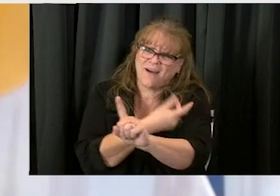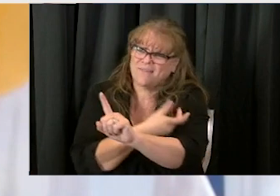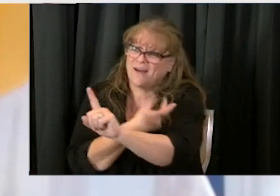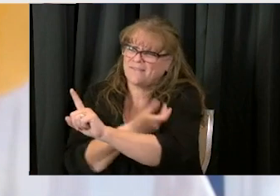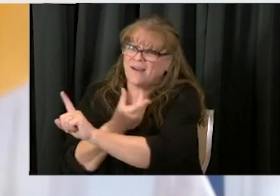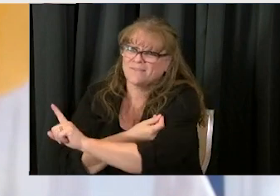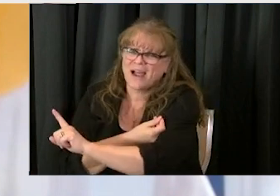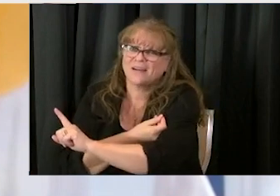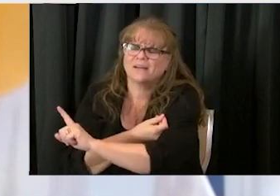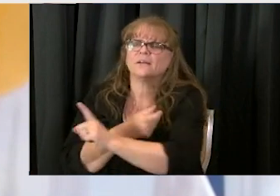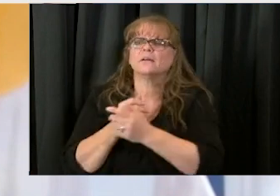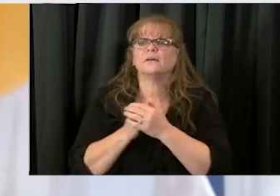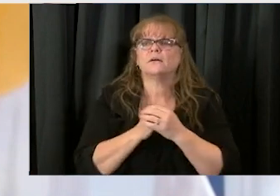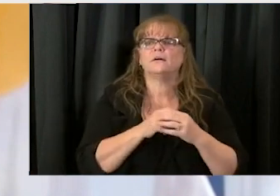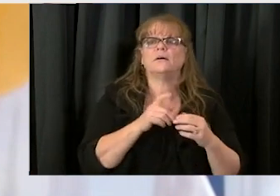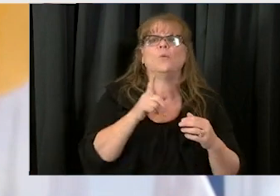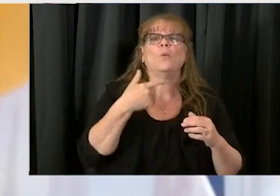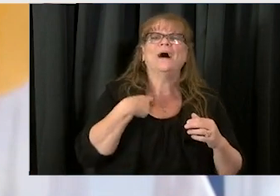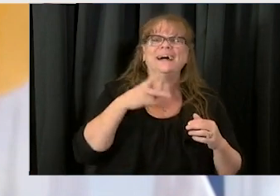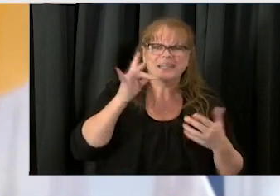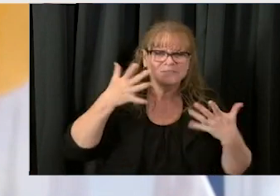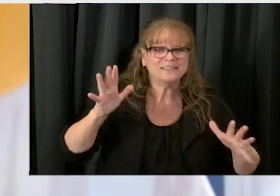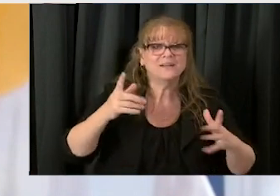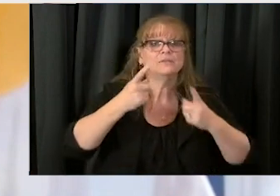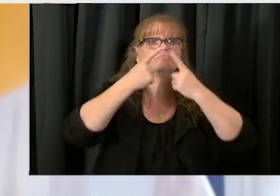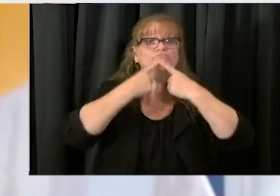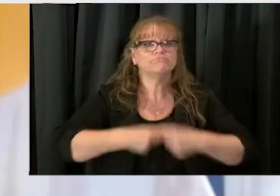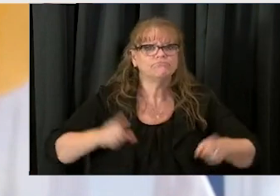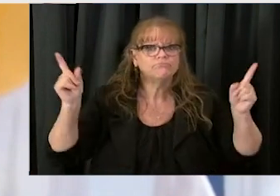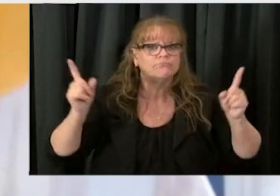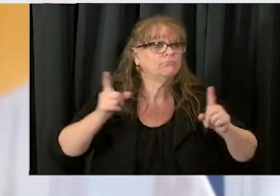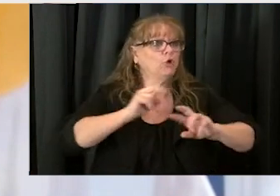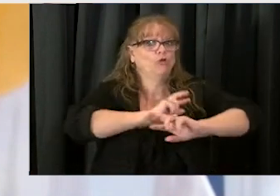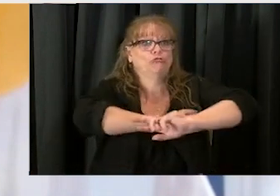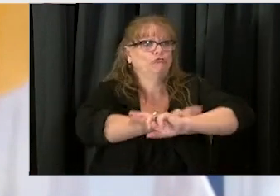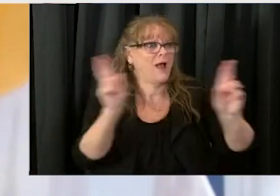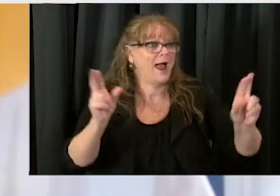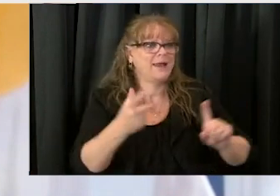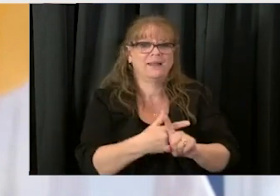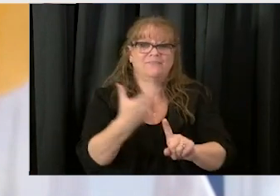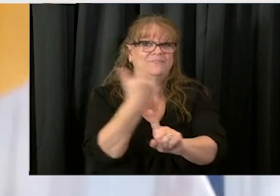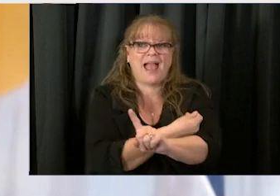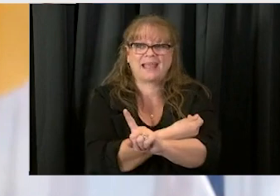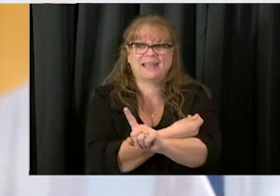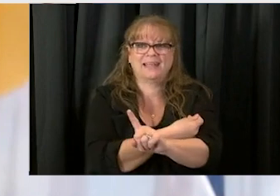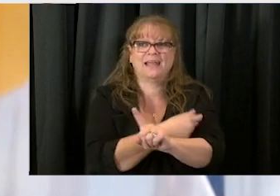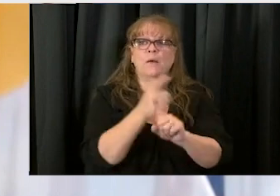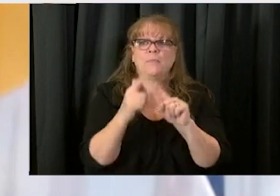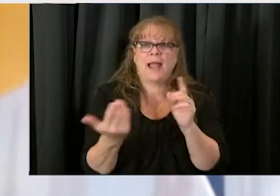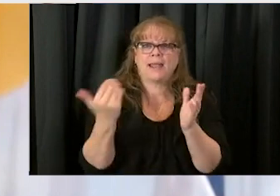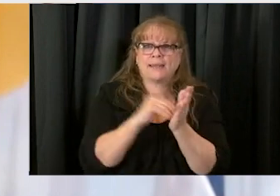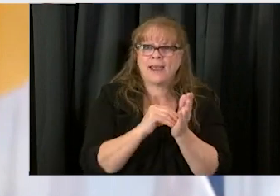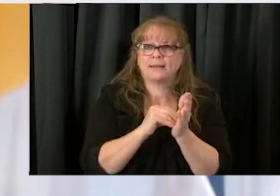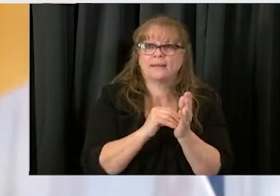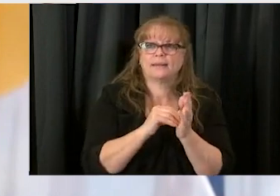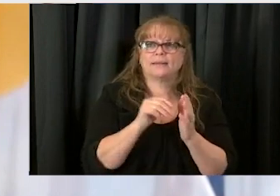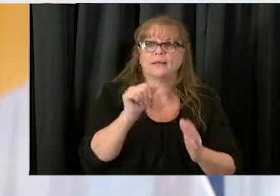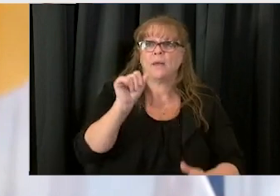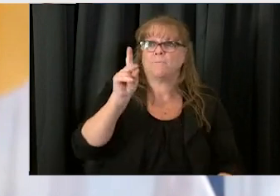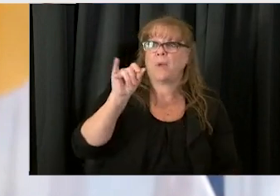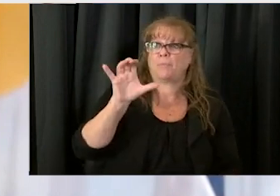the public health agencies were ready, rather than delayed. I believe a delay would have been very costly in